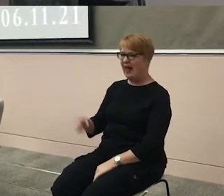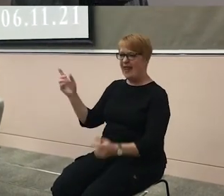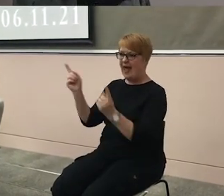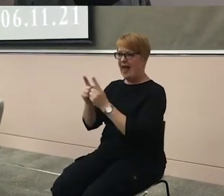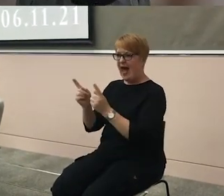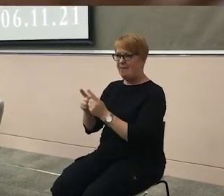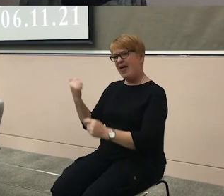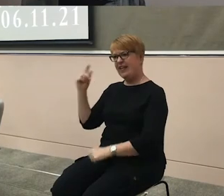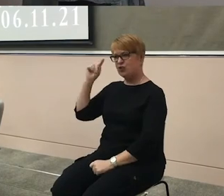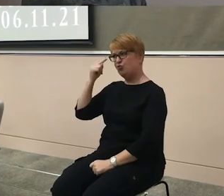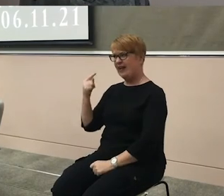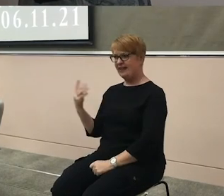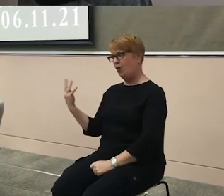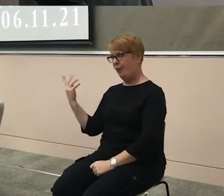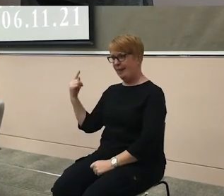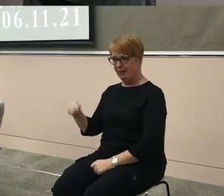both nights.